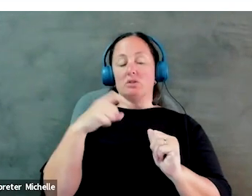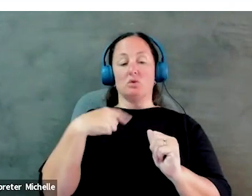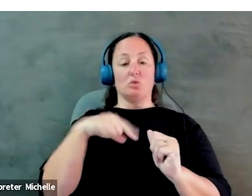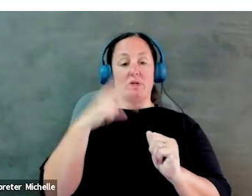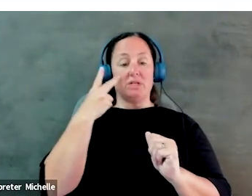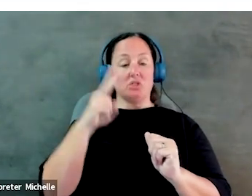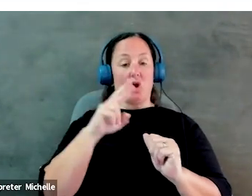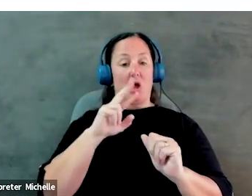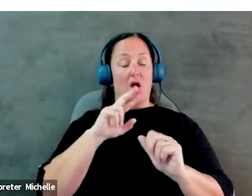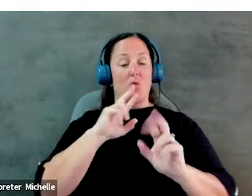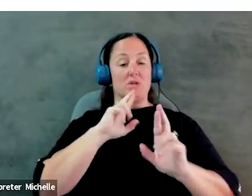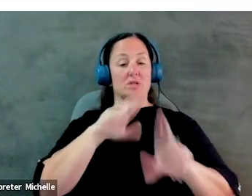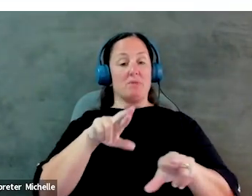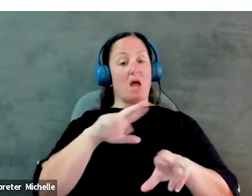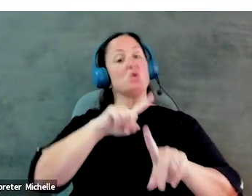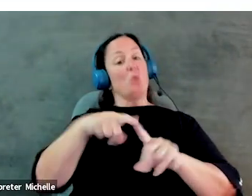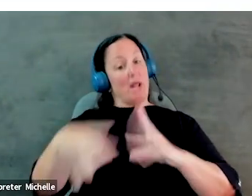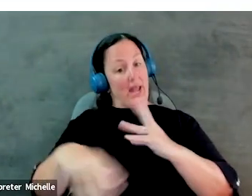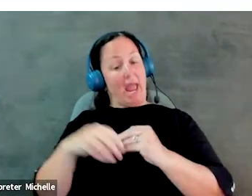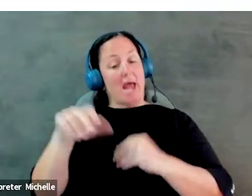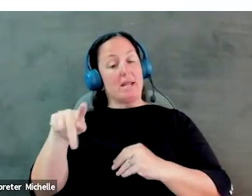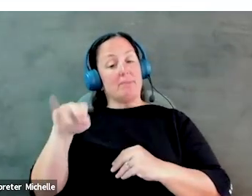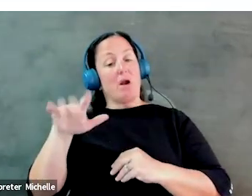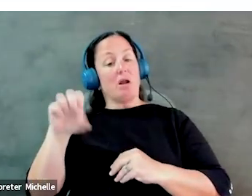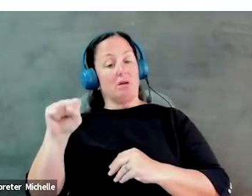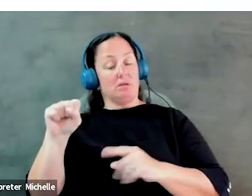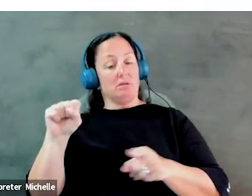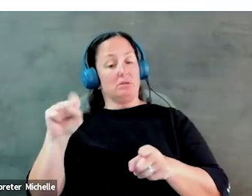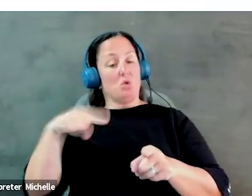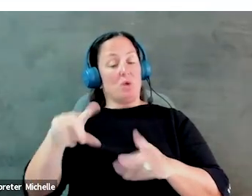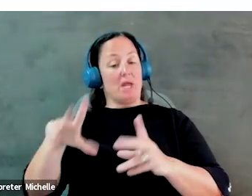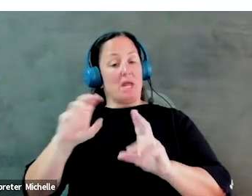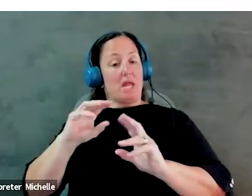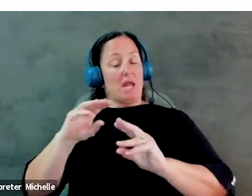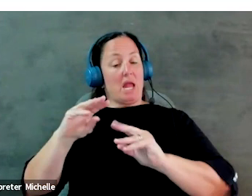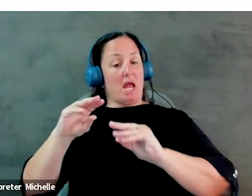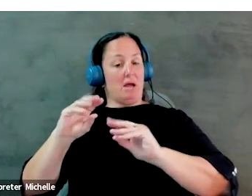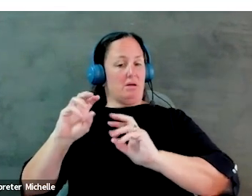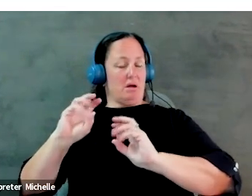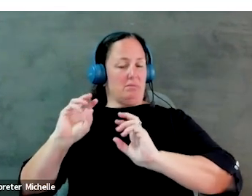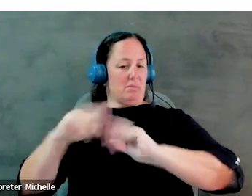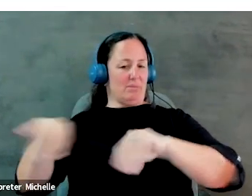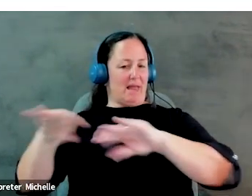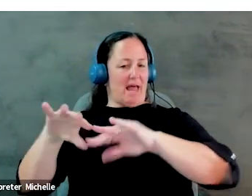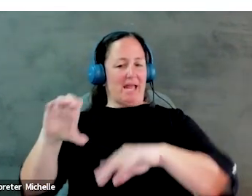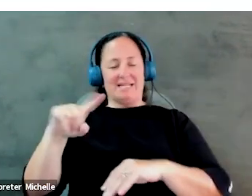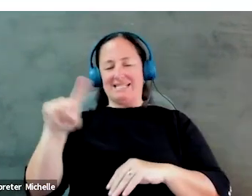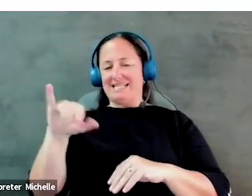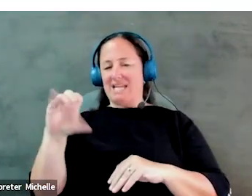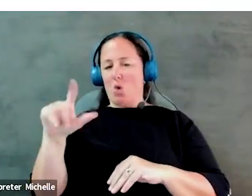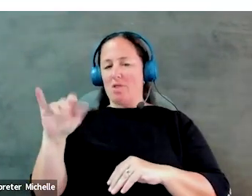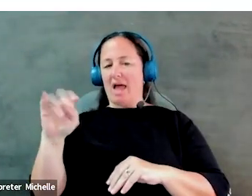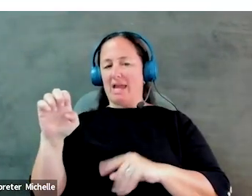important response when nanoparticles were applied to them. In this case, what we applied was zeolite. When we